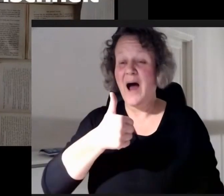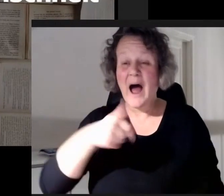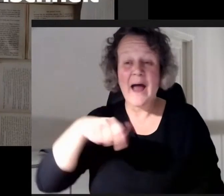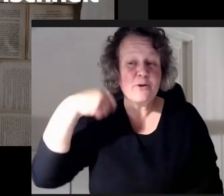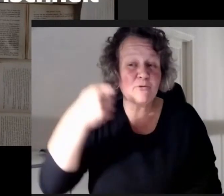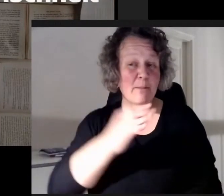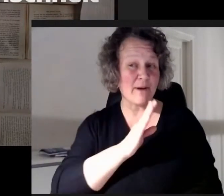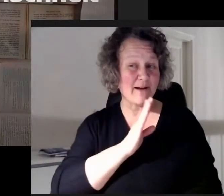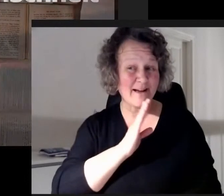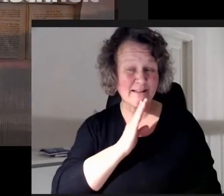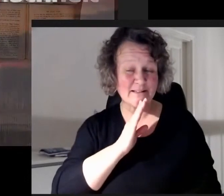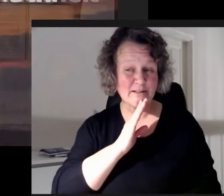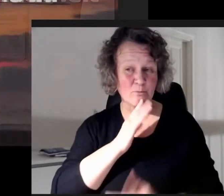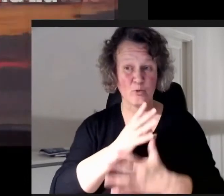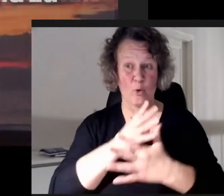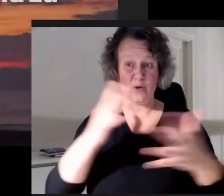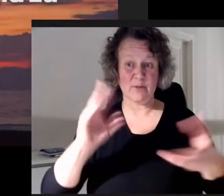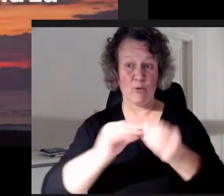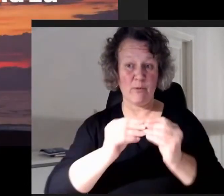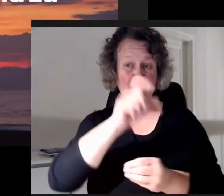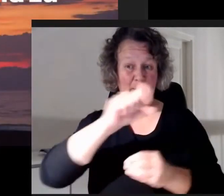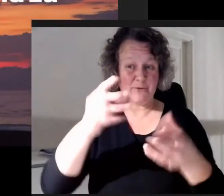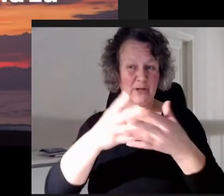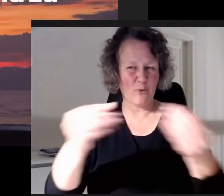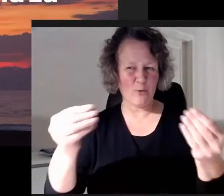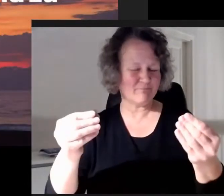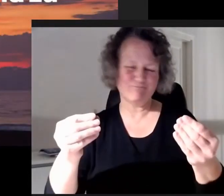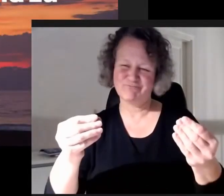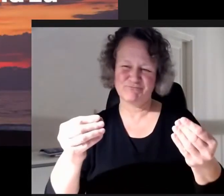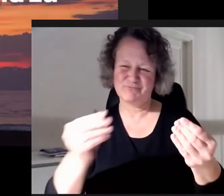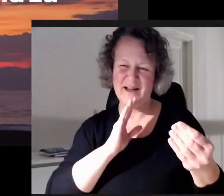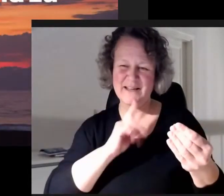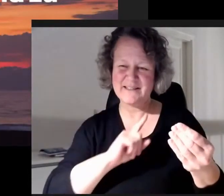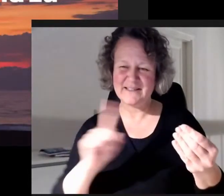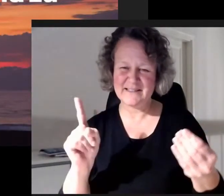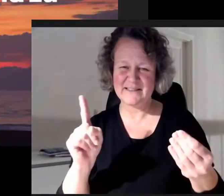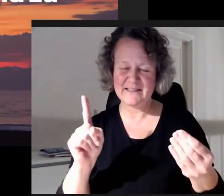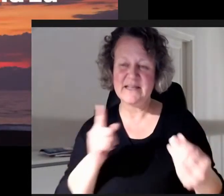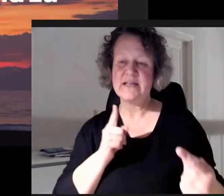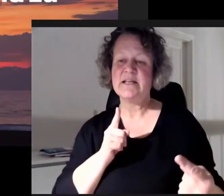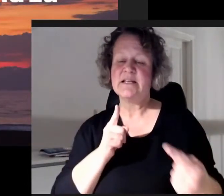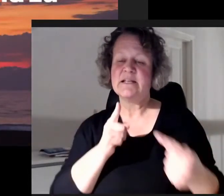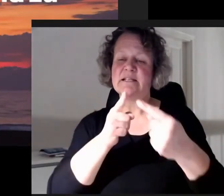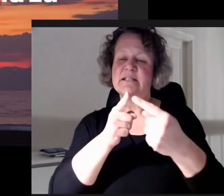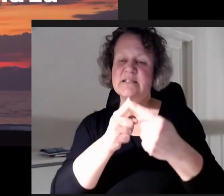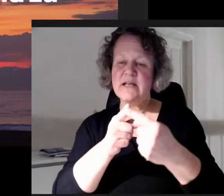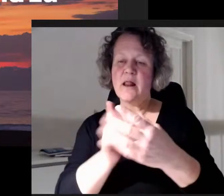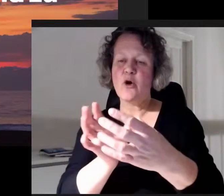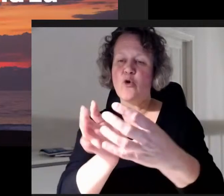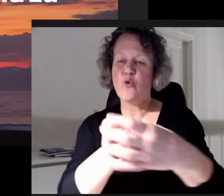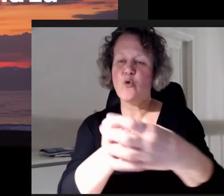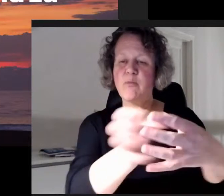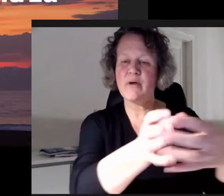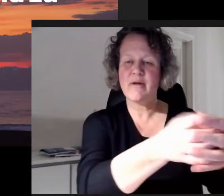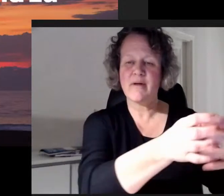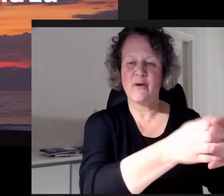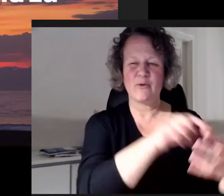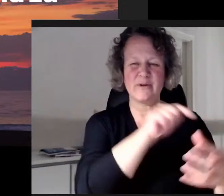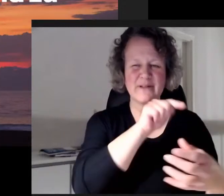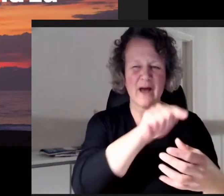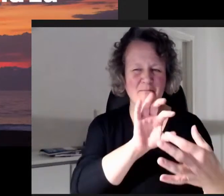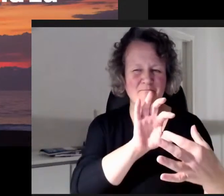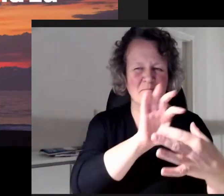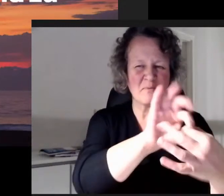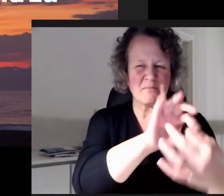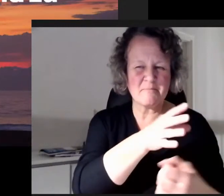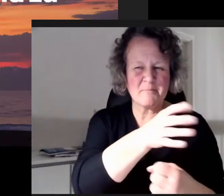hero film here, covering all the points with hub elements, and from our work we could learn